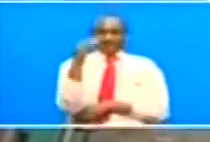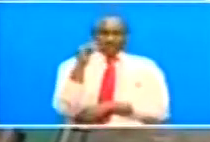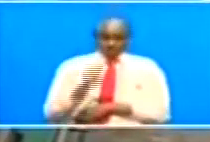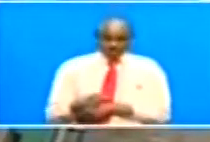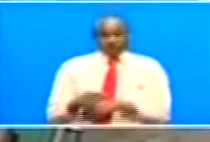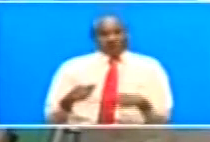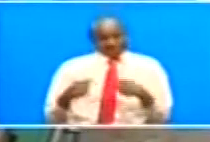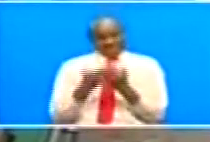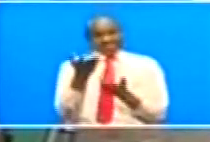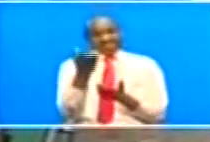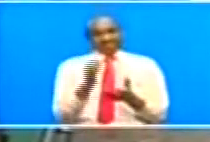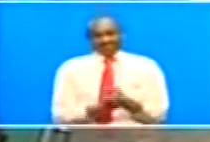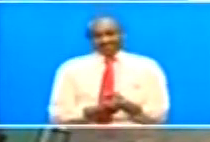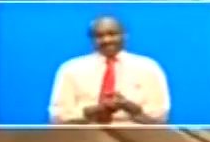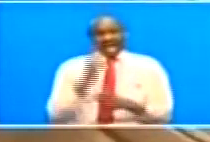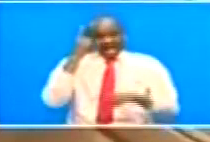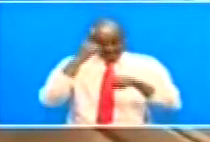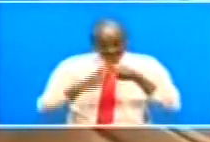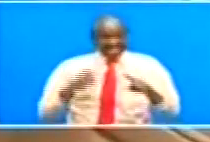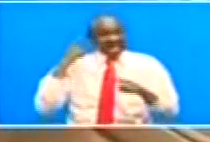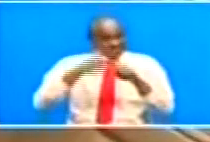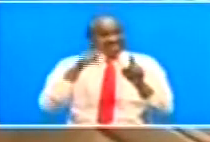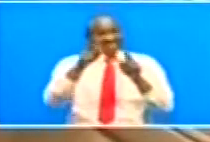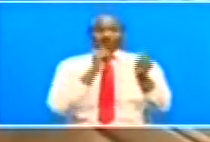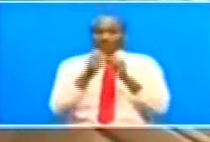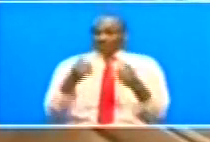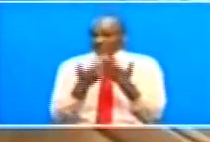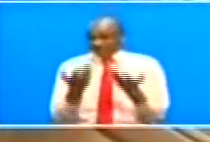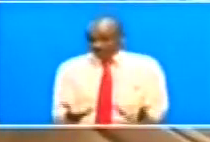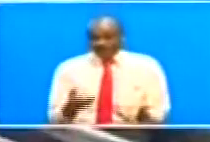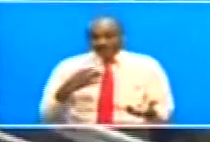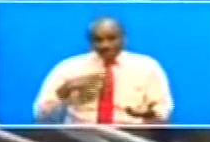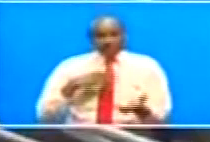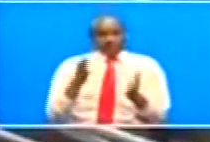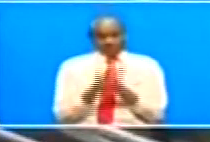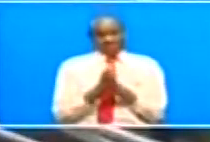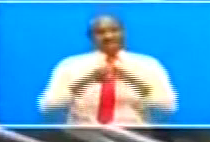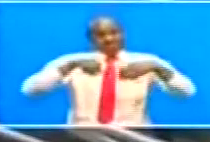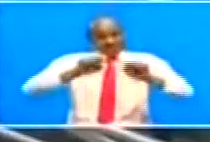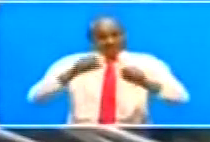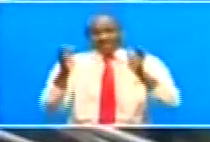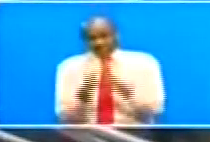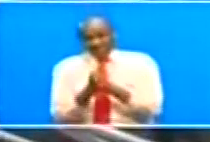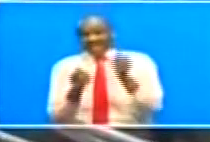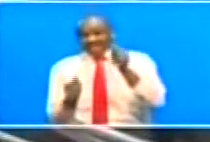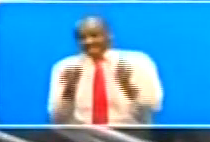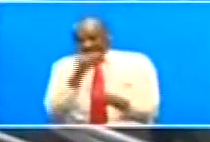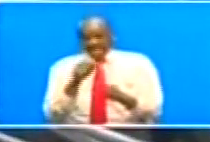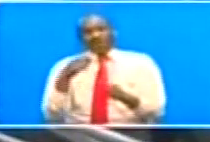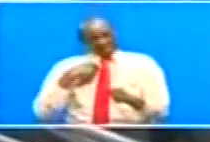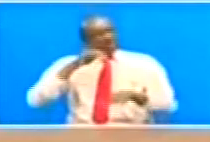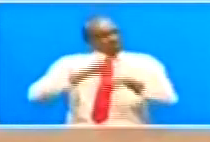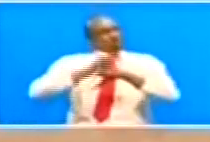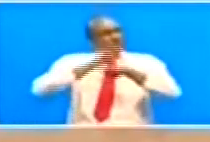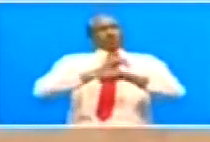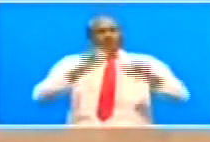appearing on the race course. The annual Concours d'Elegance rewards owners of cars and motorcycles that are in excellent condition.